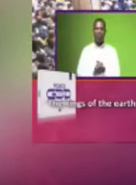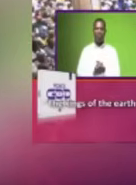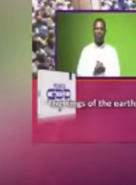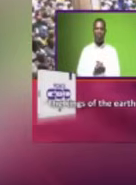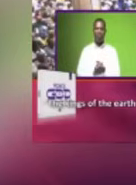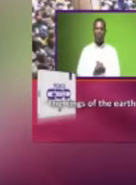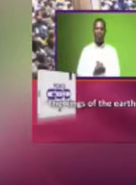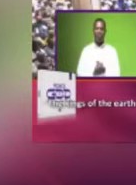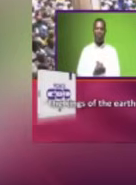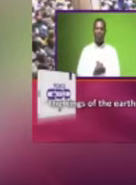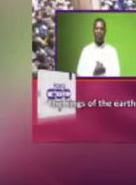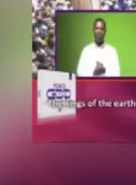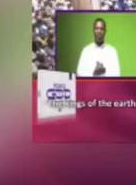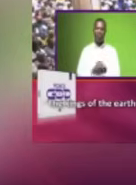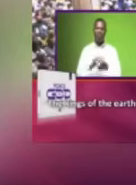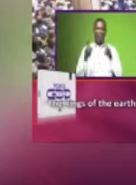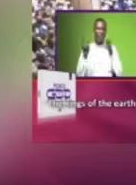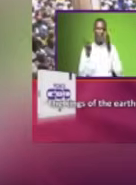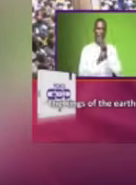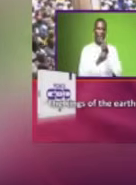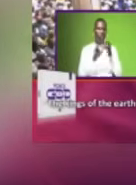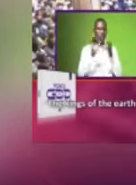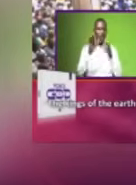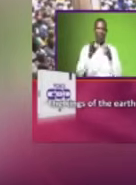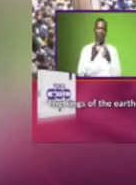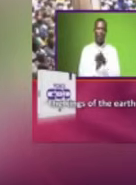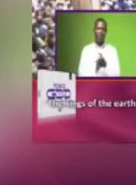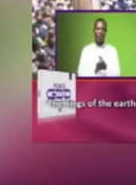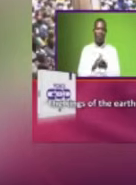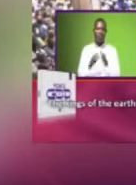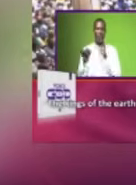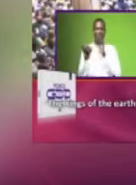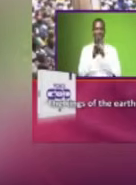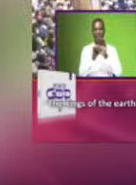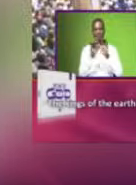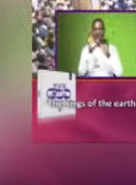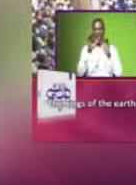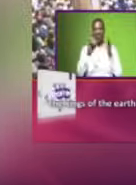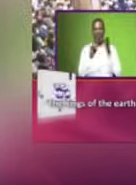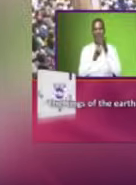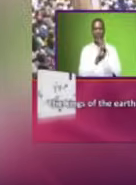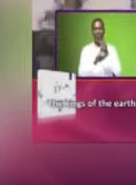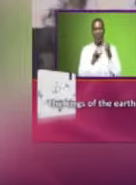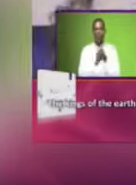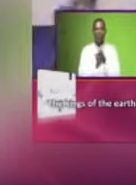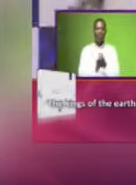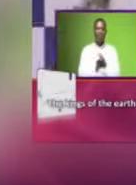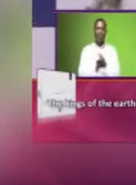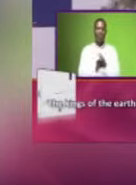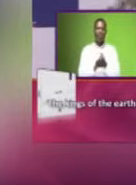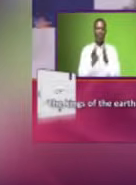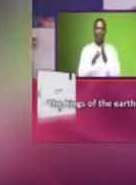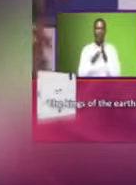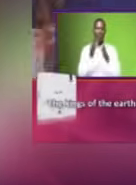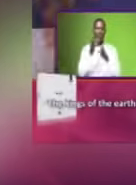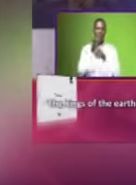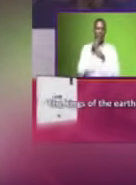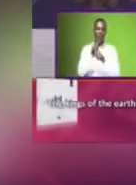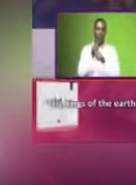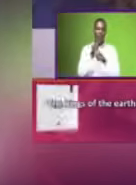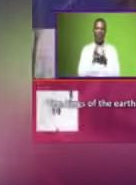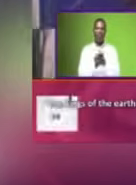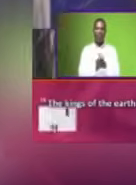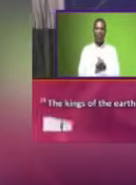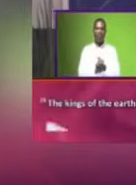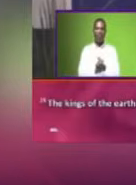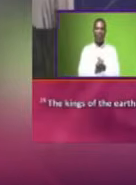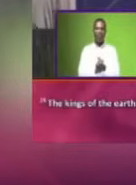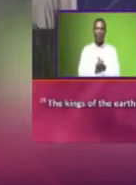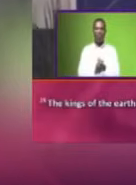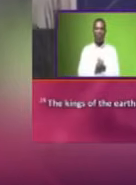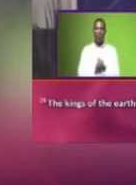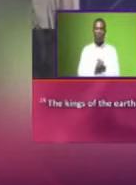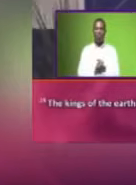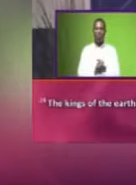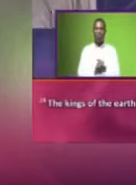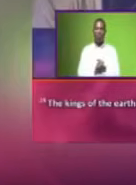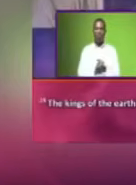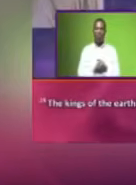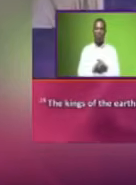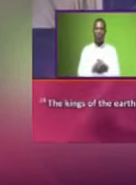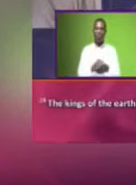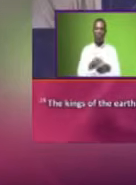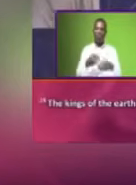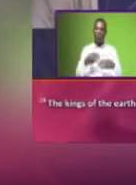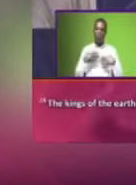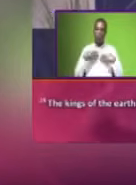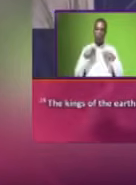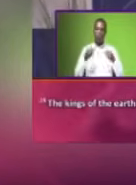greater. So please take notice of the attack that you are receiving. And then charge